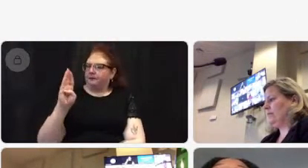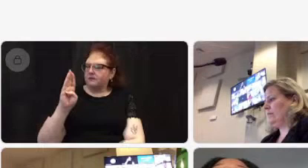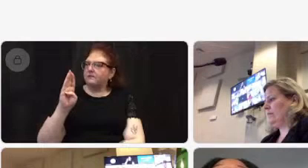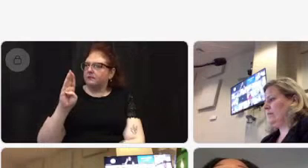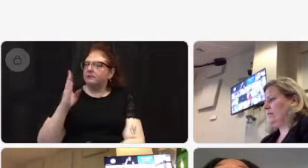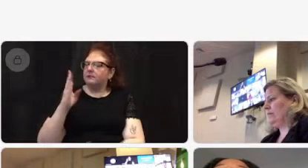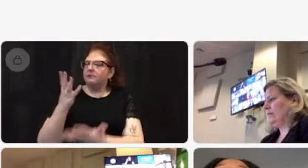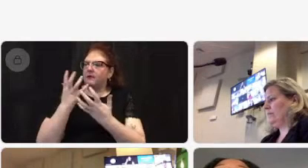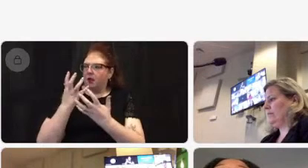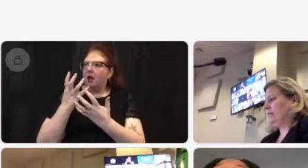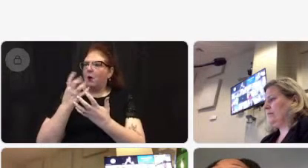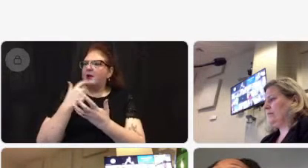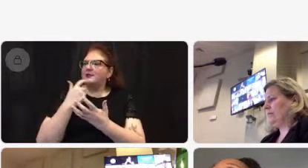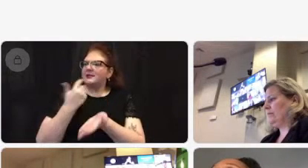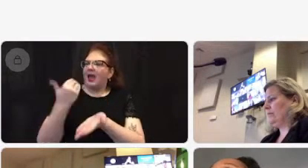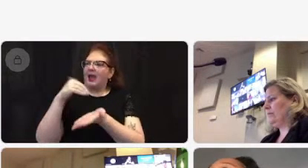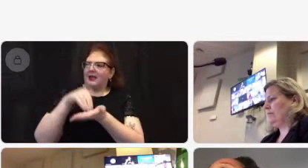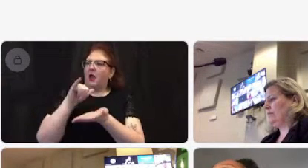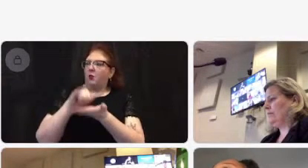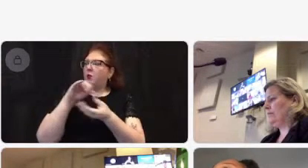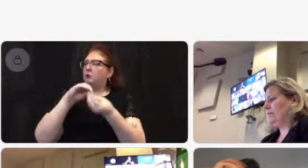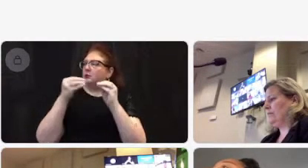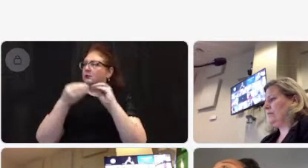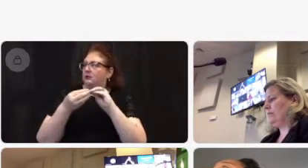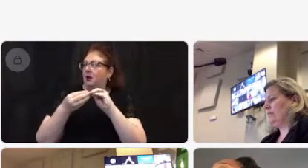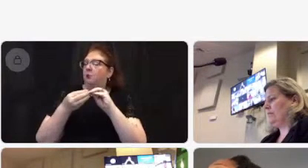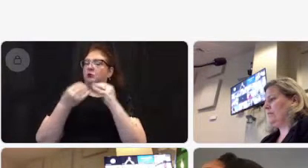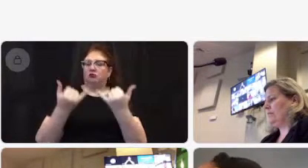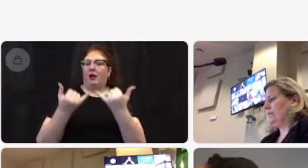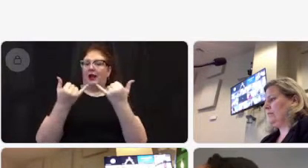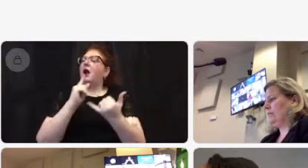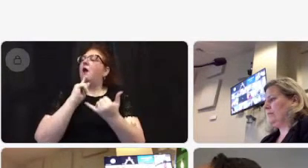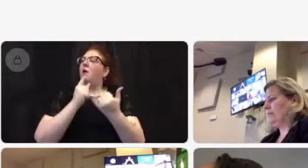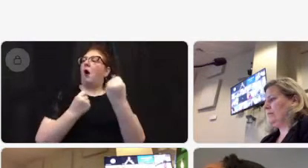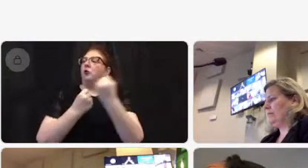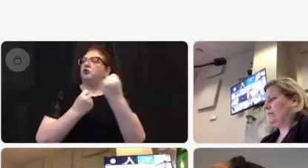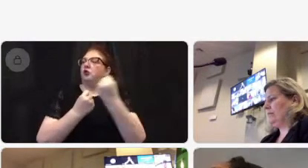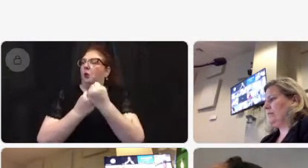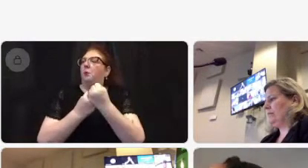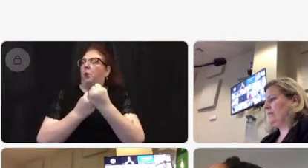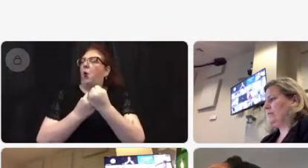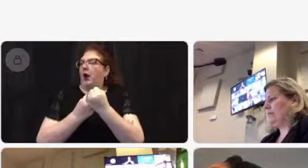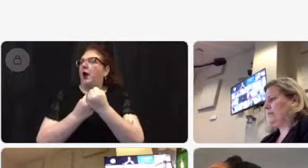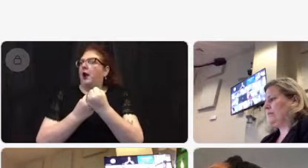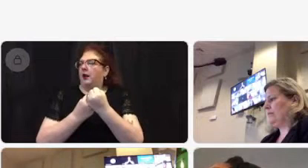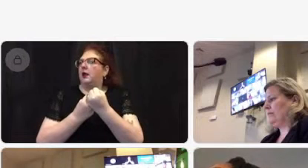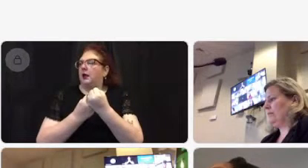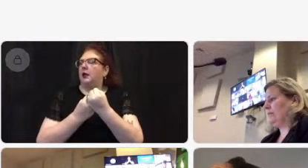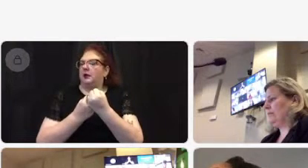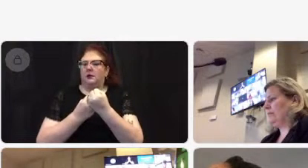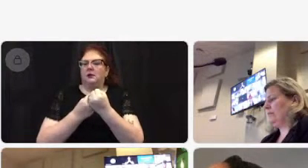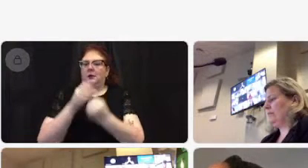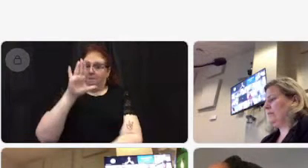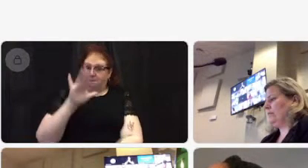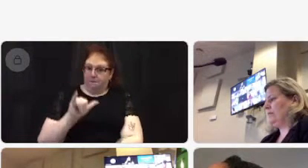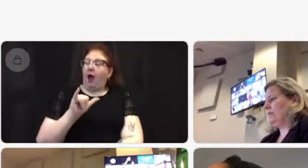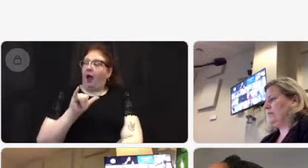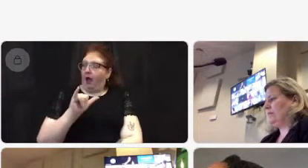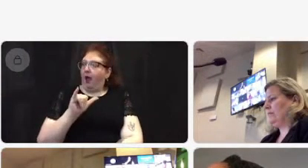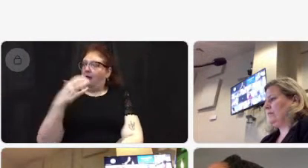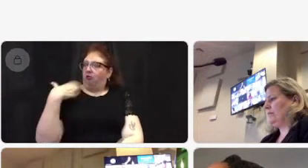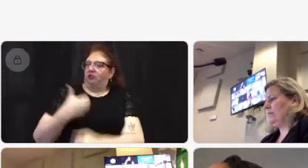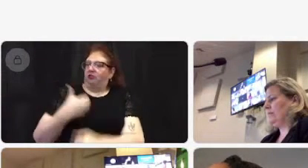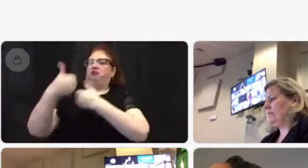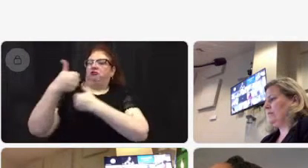again, the numbers that you have before you are supported by the chiefs of police who manage